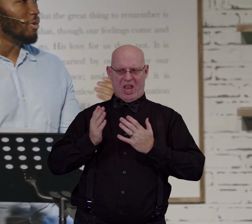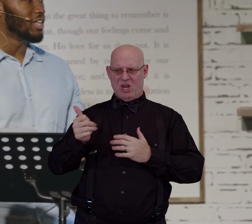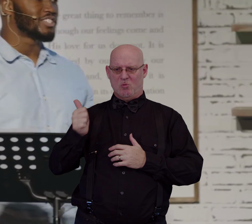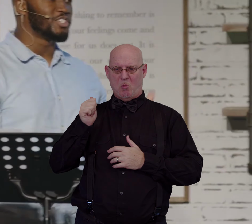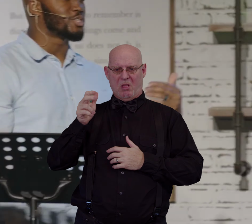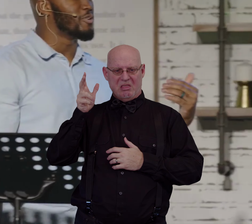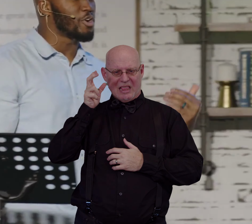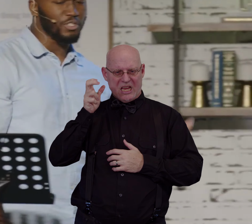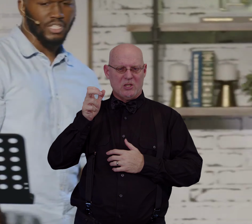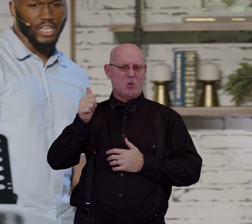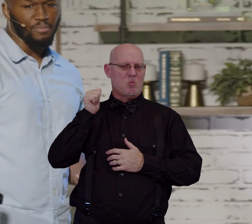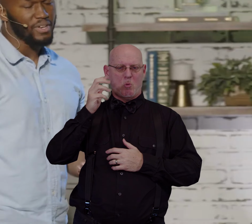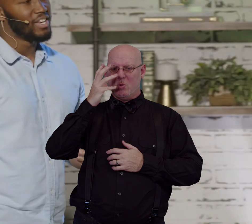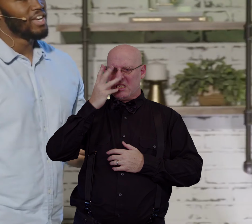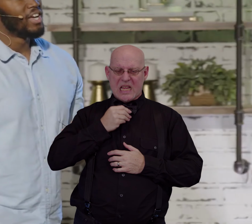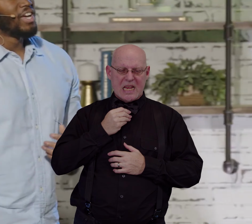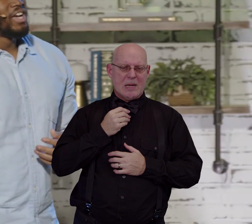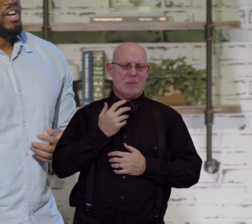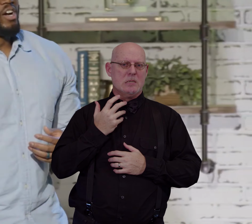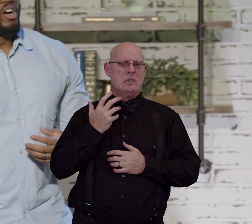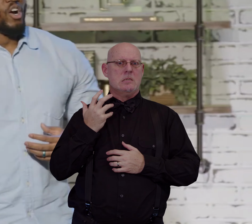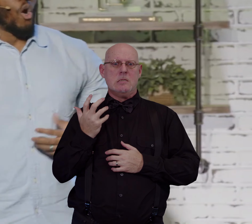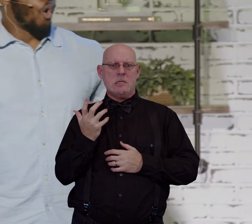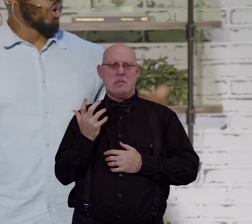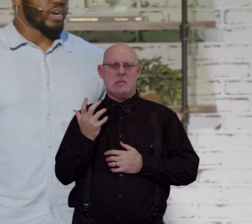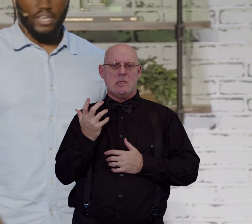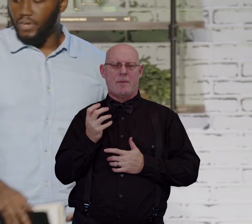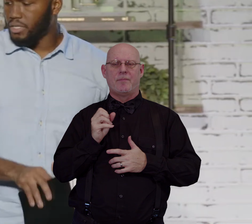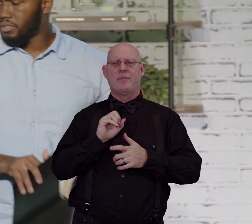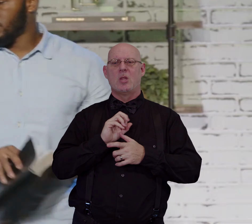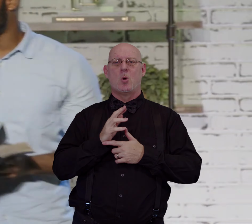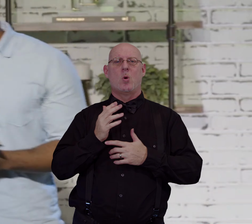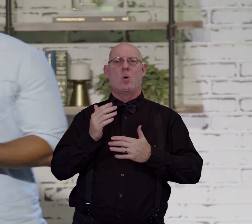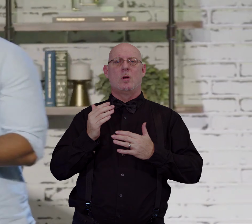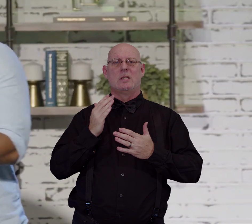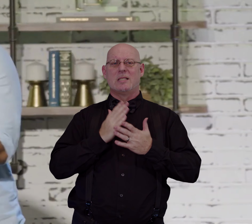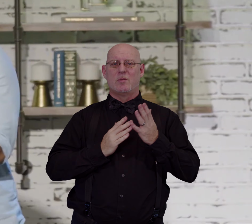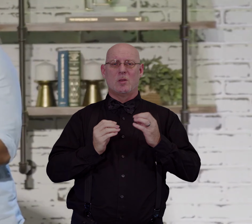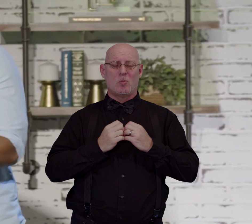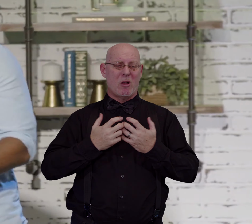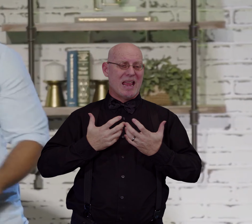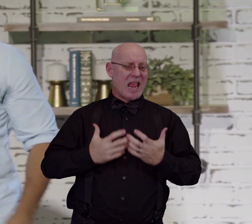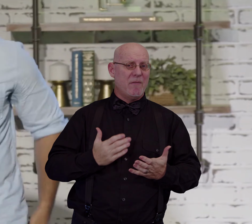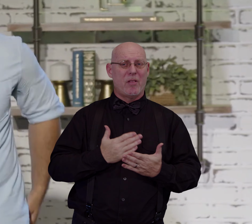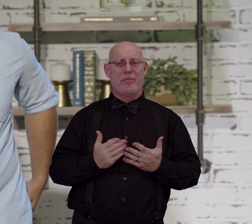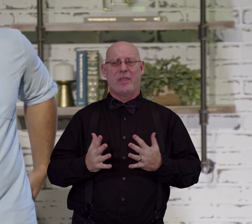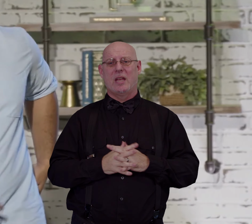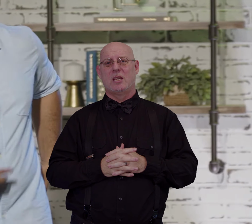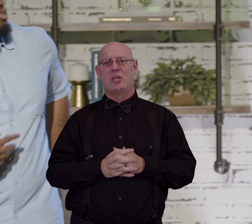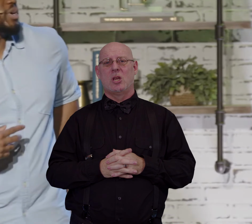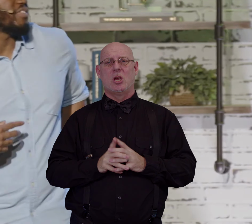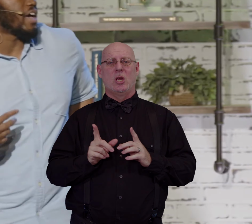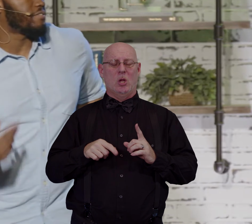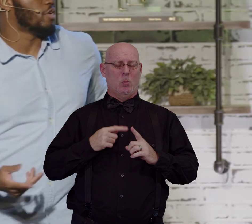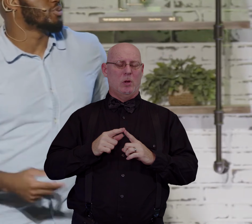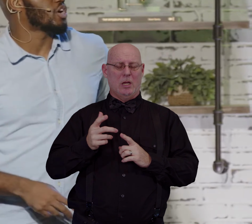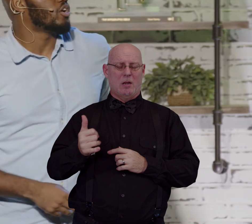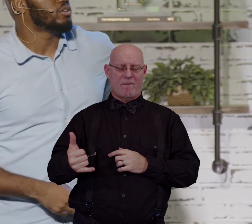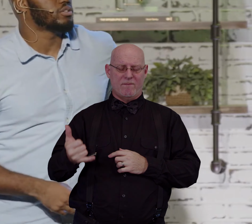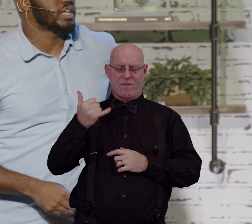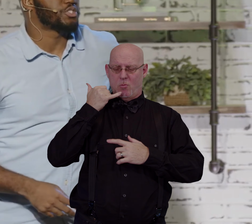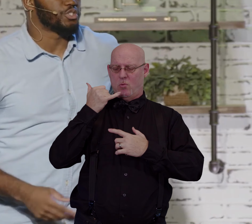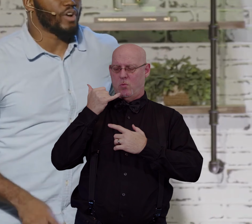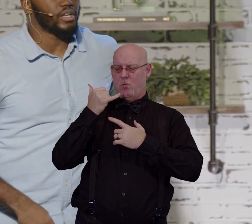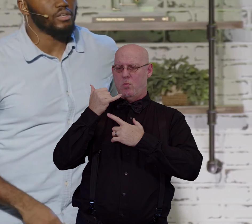that she won't listen, she won't go to sleep. Or even in some of the more heavier things of when you get that phone